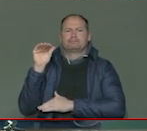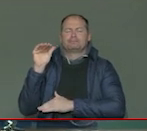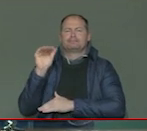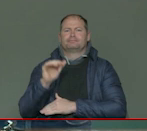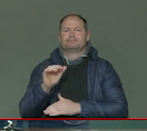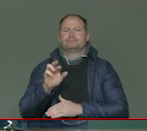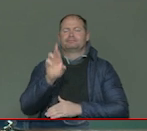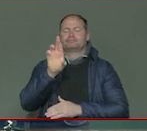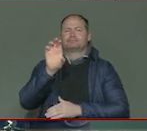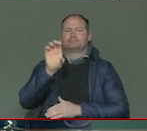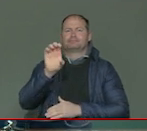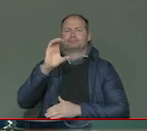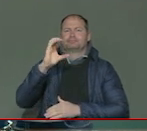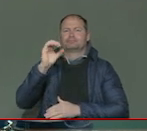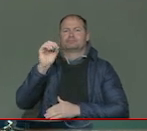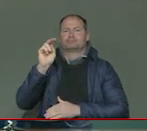What is the first reason we do it?